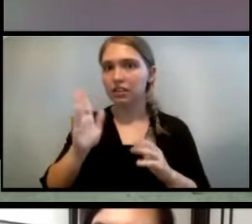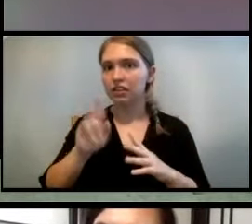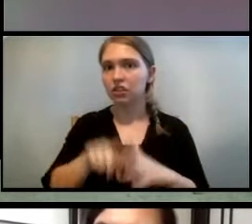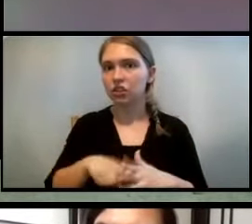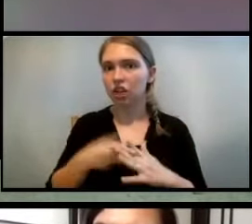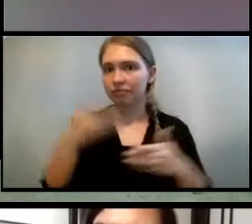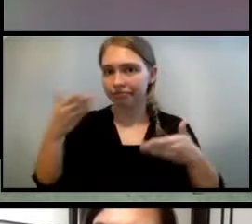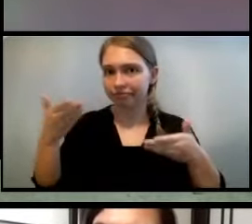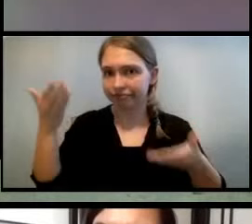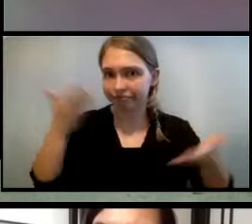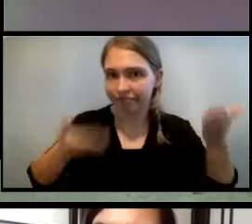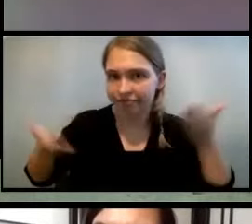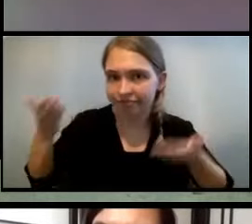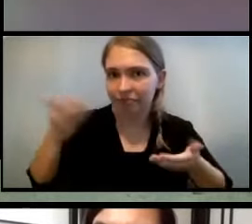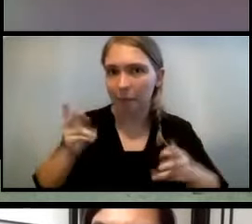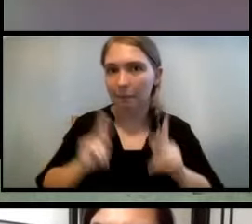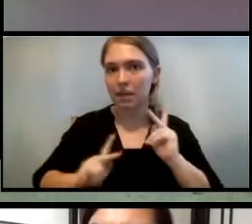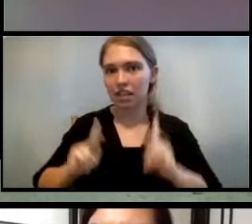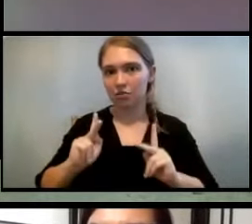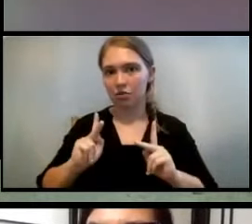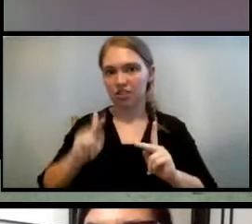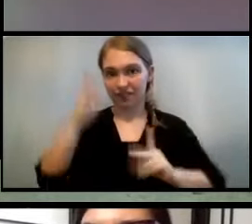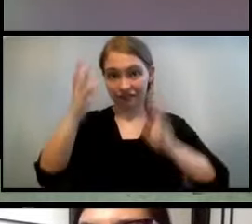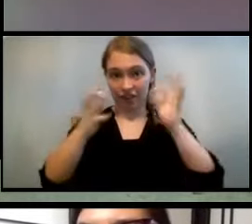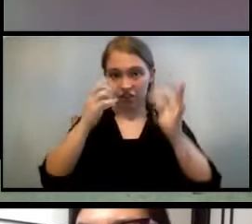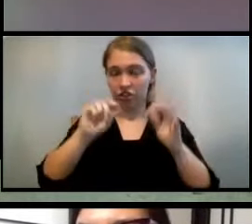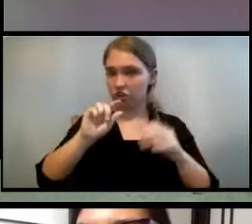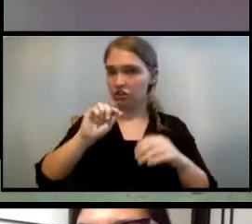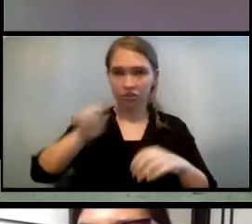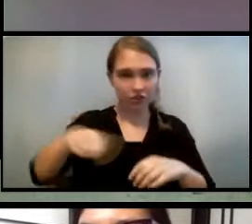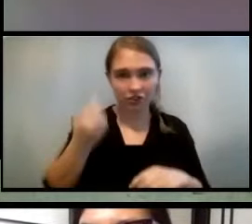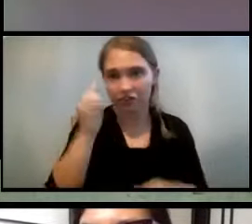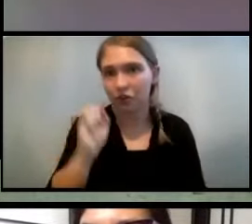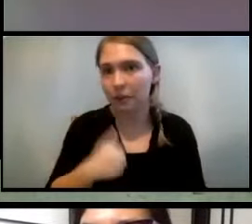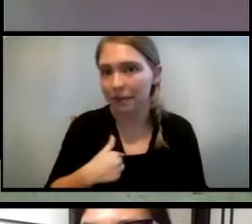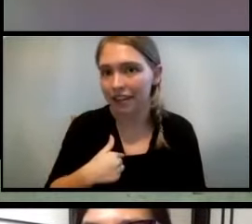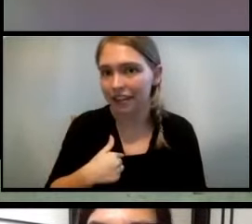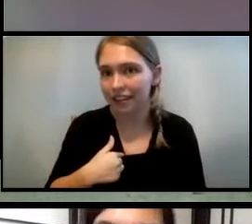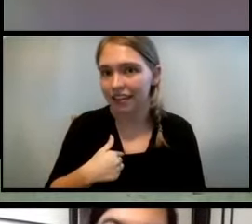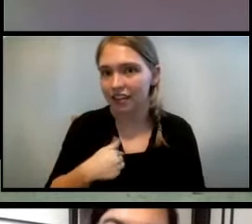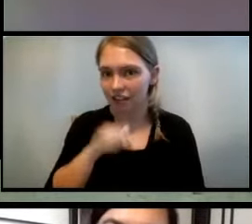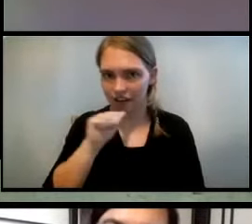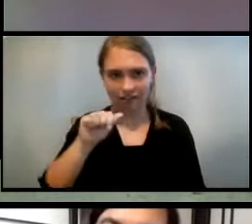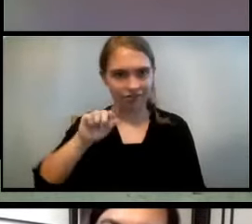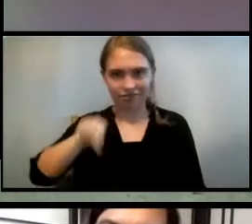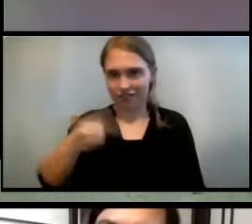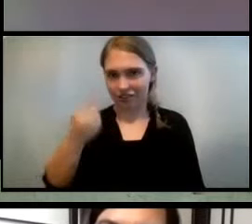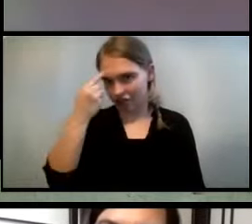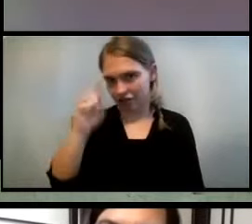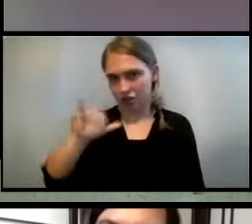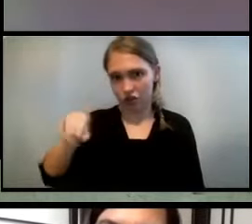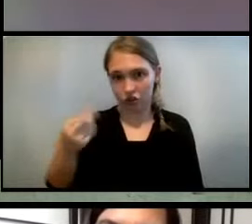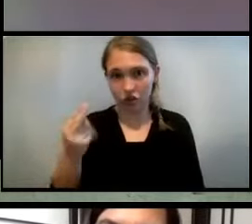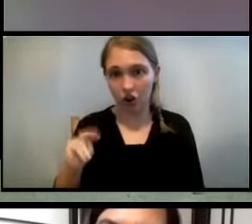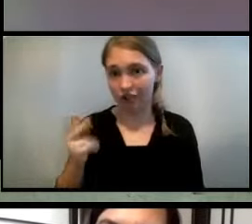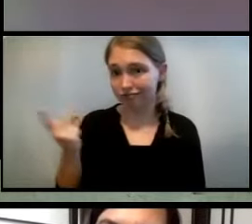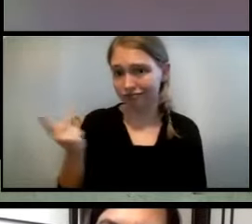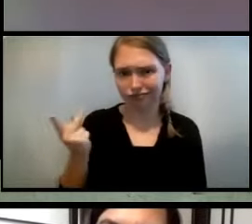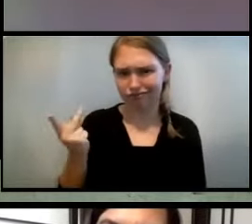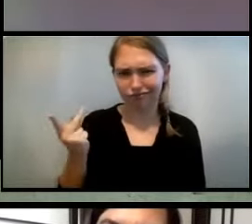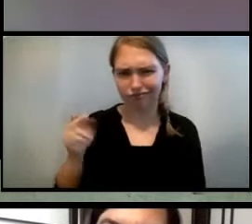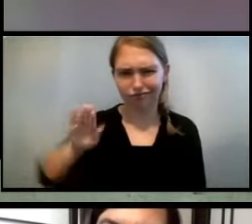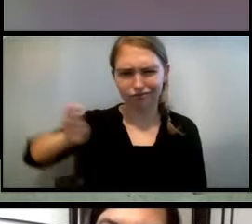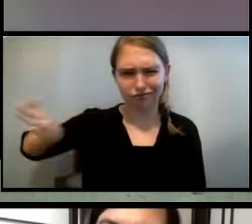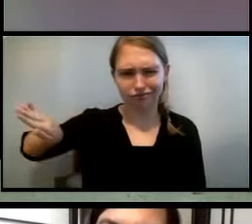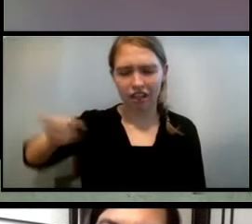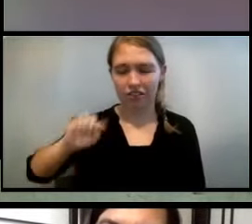to have fiction that is just for me. It's not for John and me. It's just for me. So that is basically my